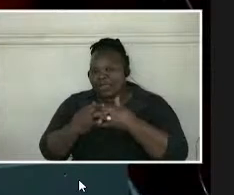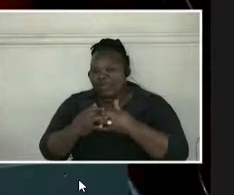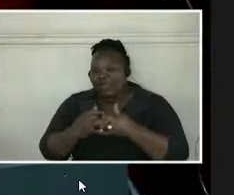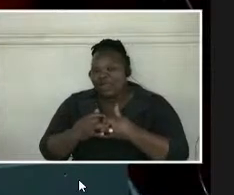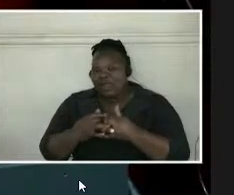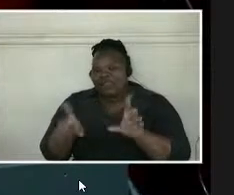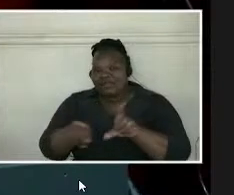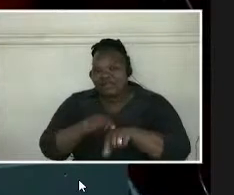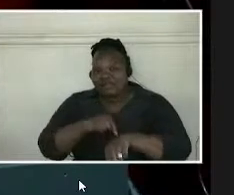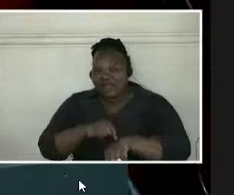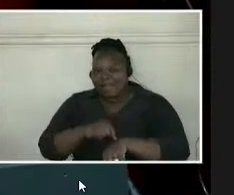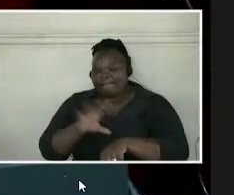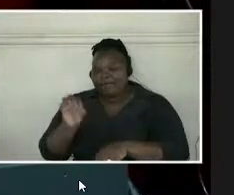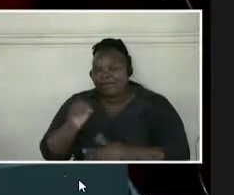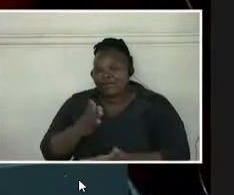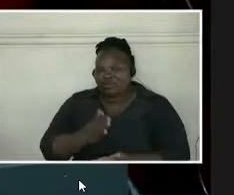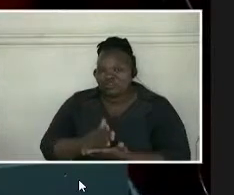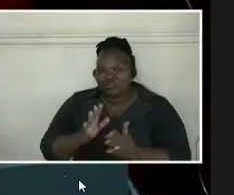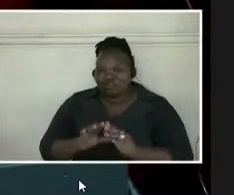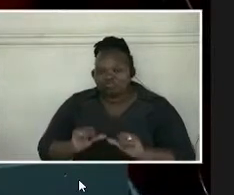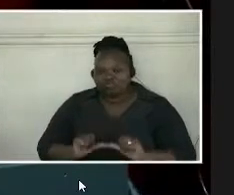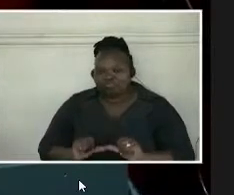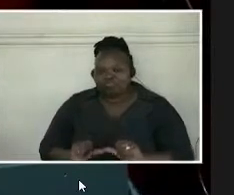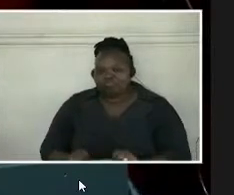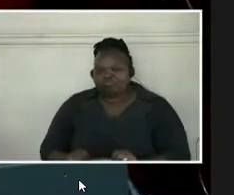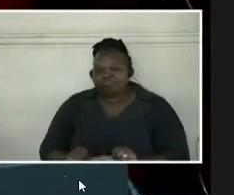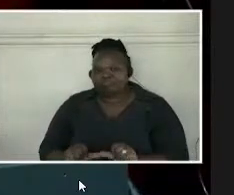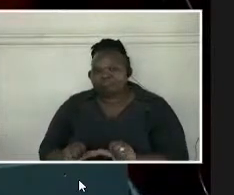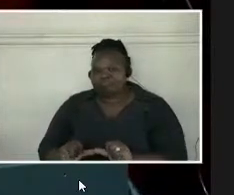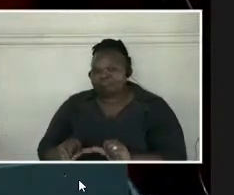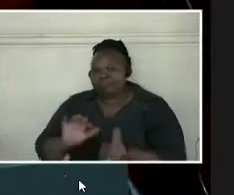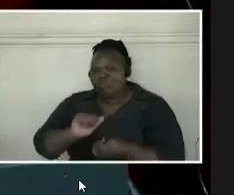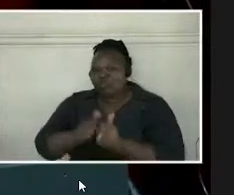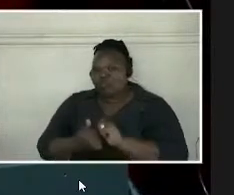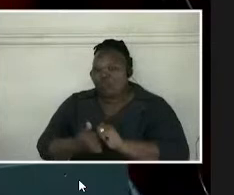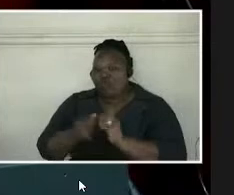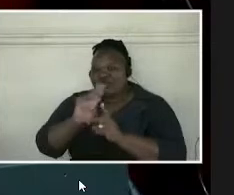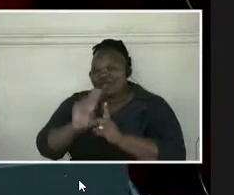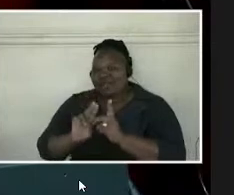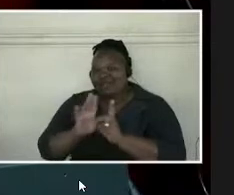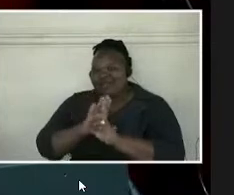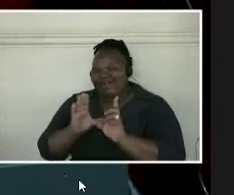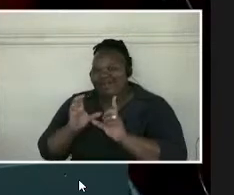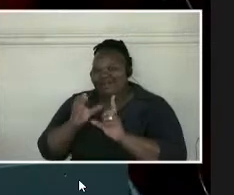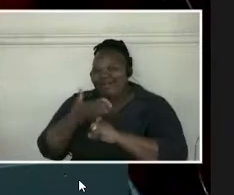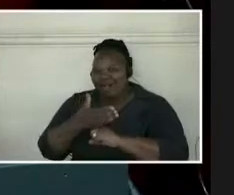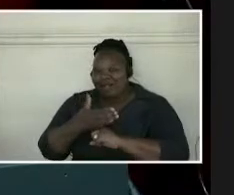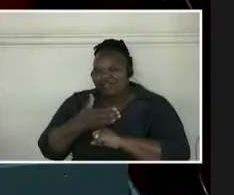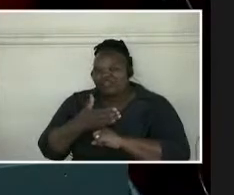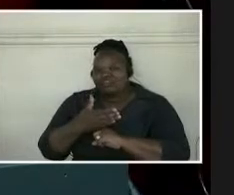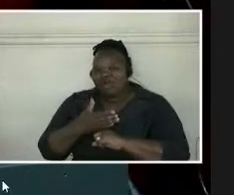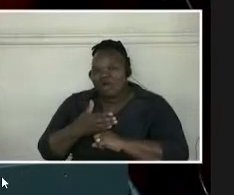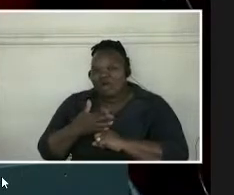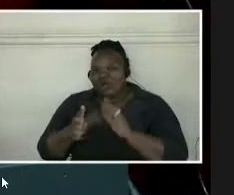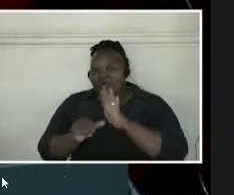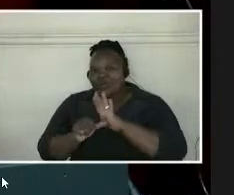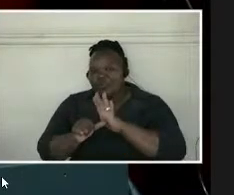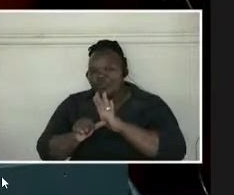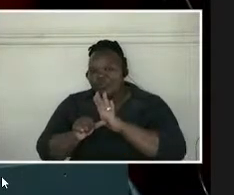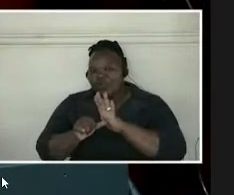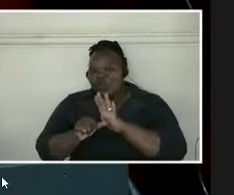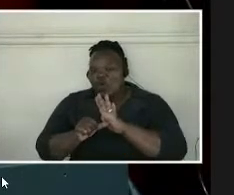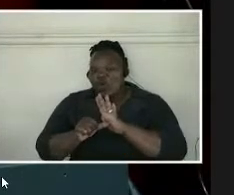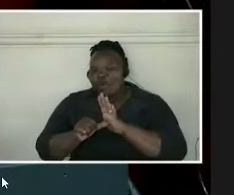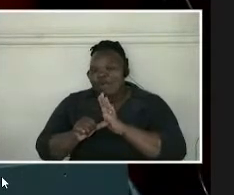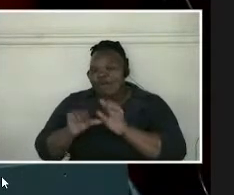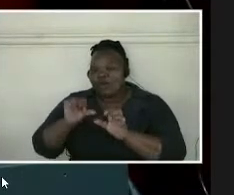the same time ensuring continuity sport art and culture are key in addressing social ills and promoting